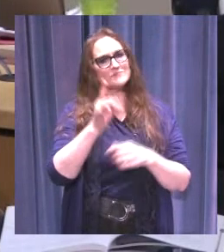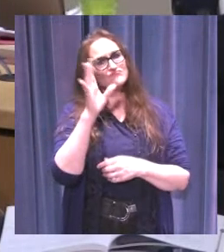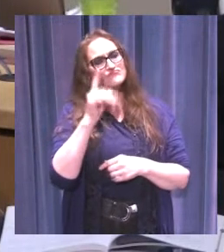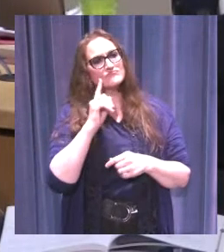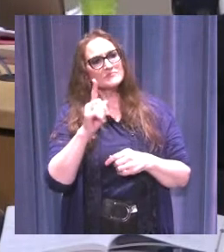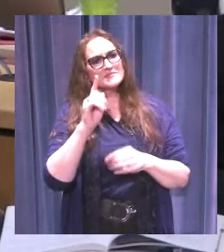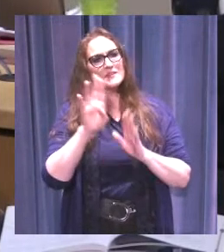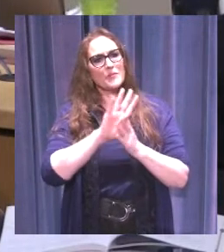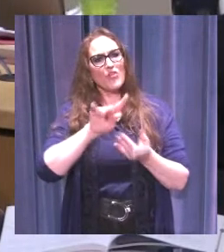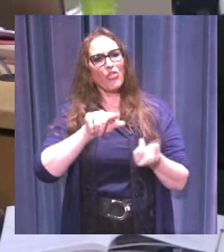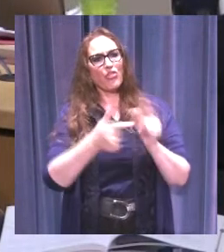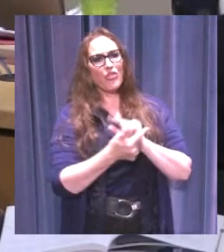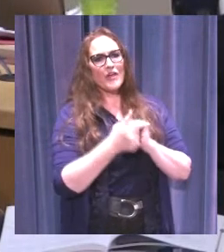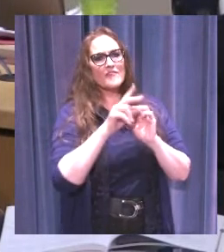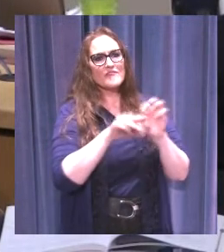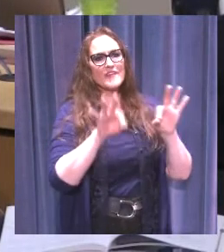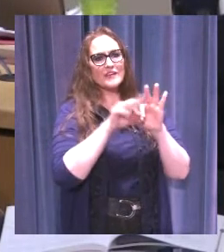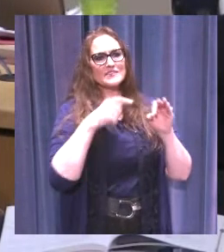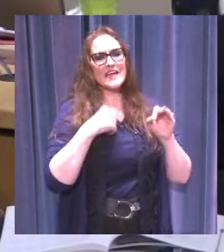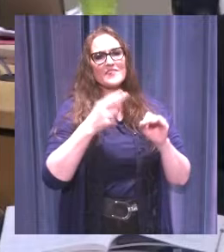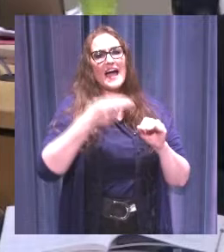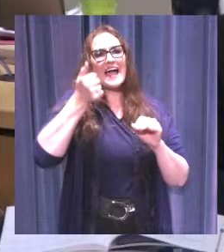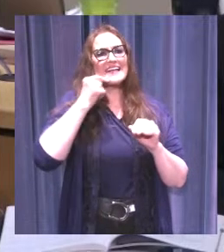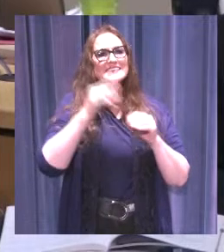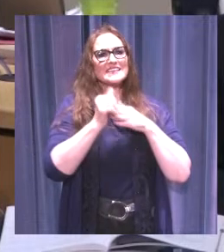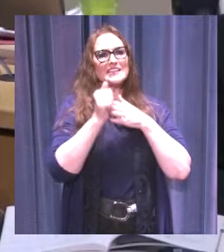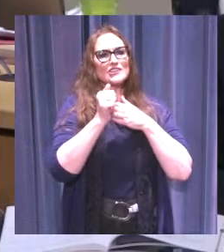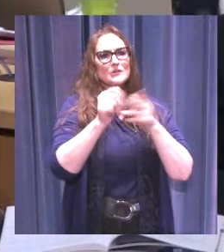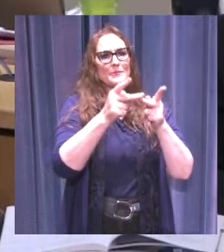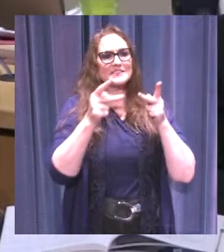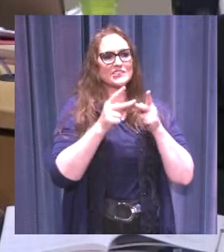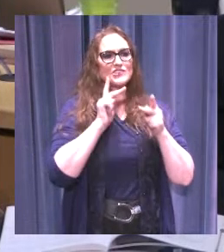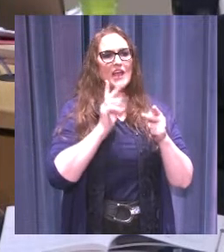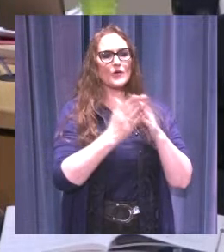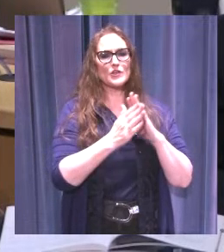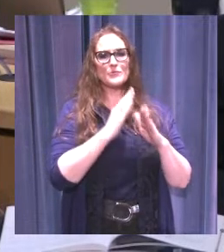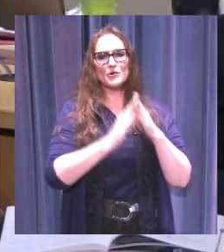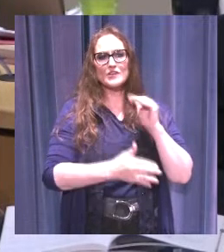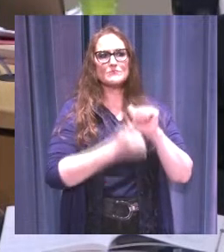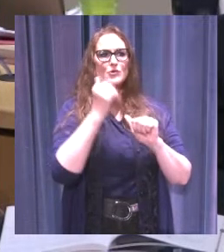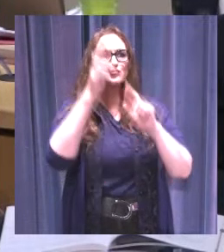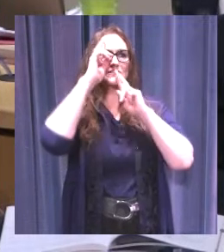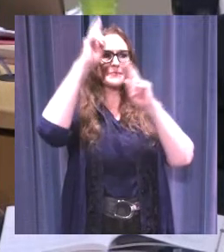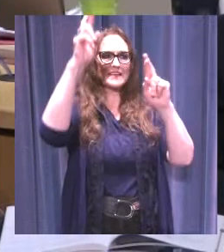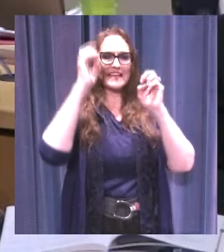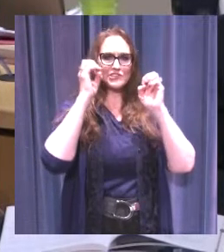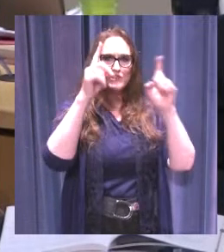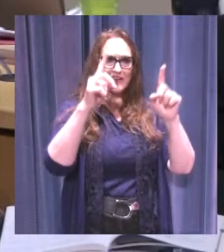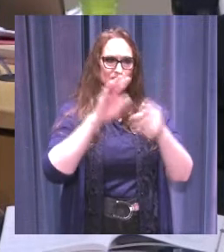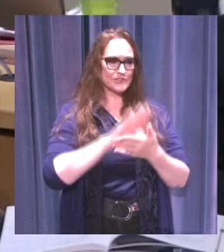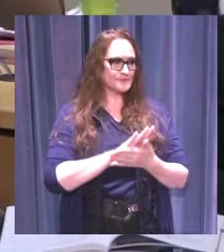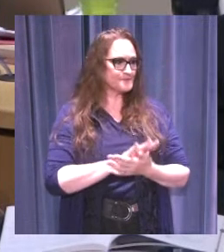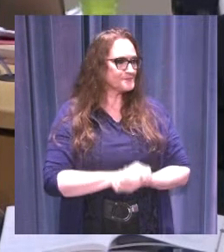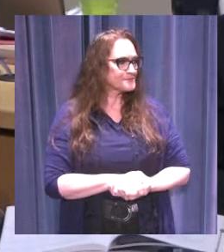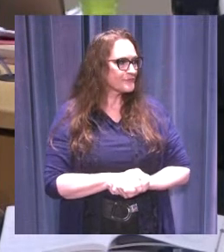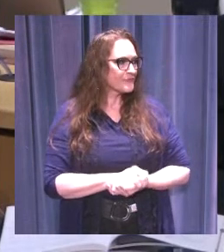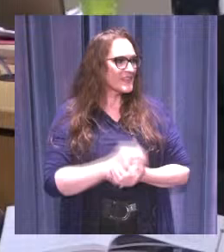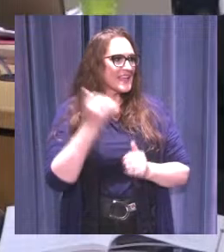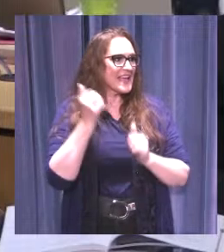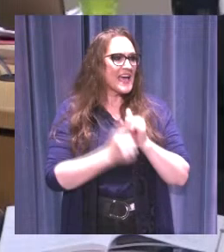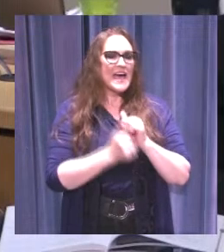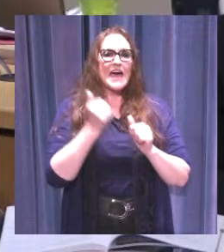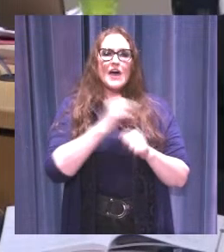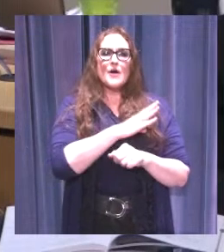values would be allowed to hold the highest leadership position in our community's most respected educational institution. Every board member that